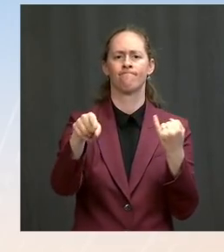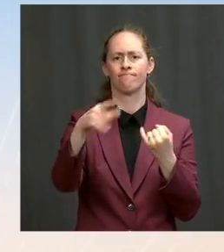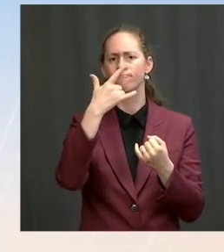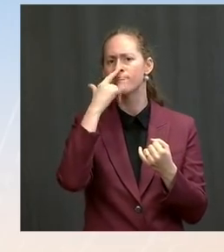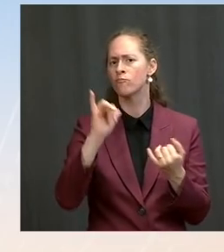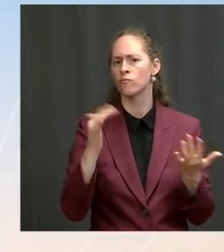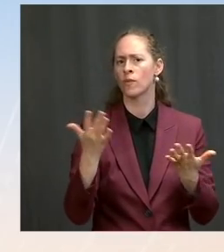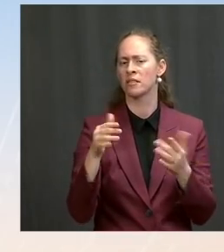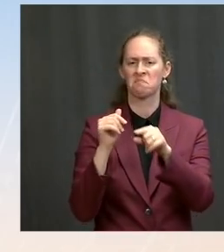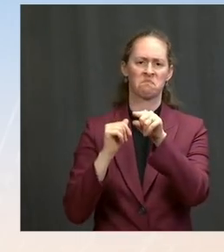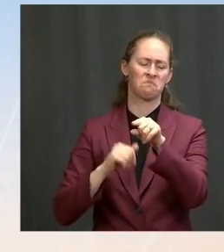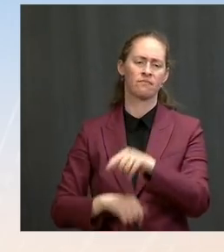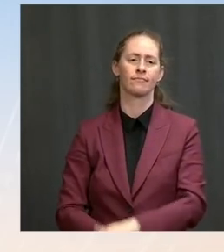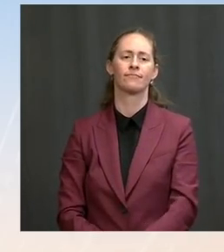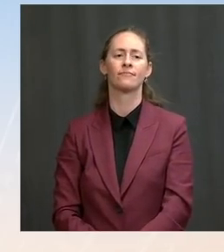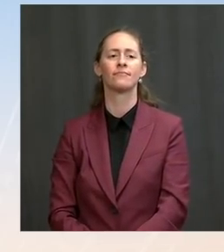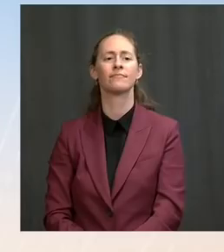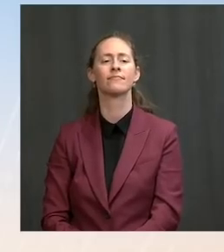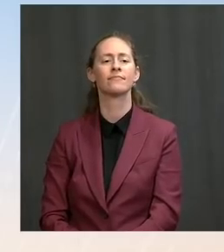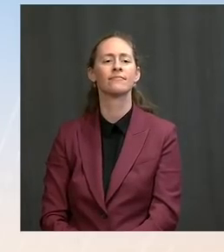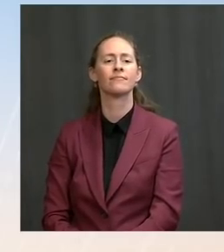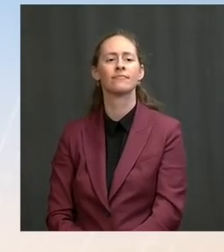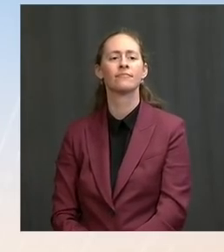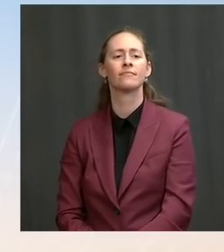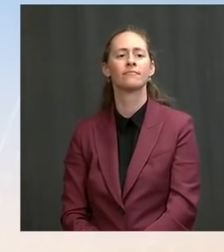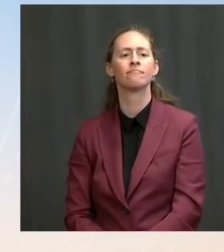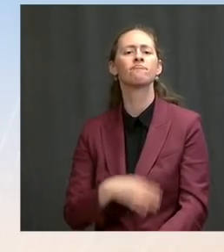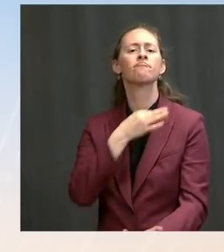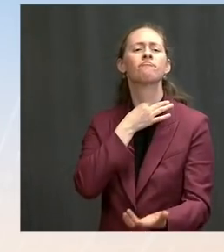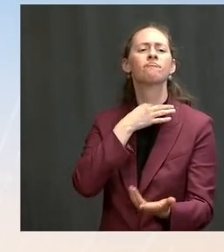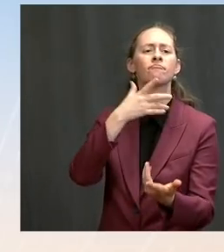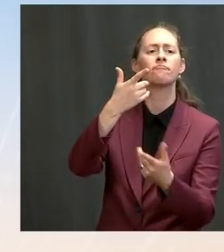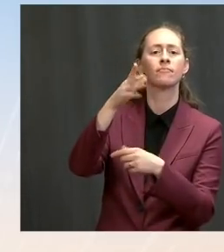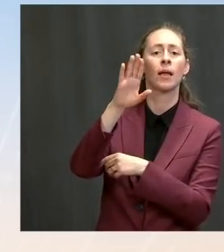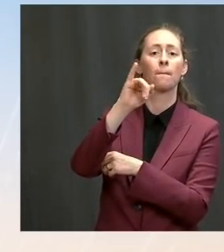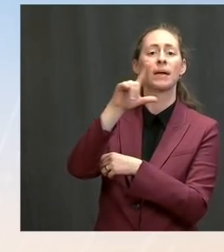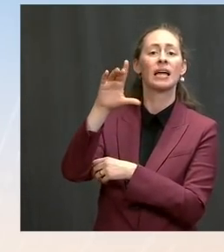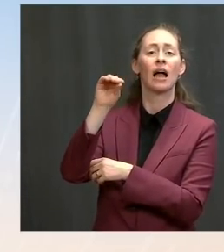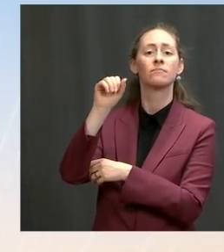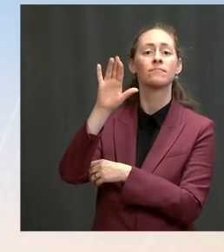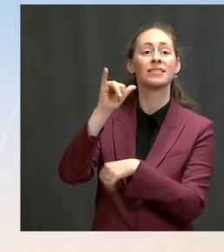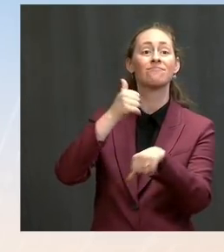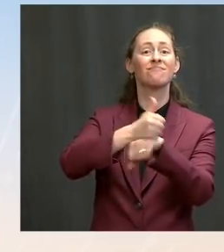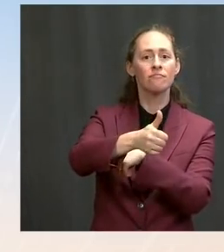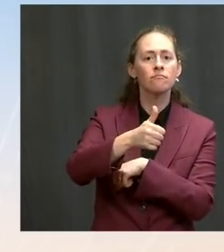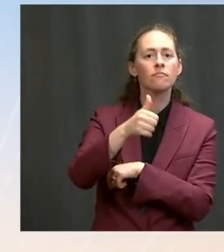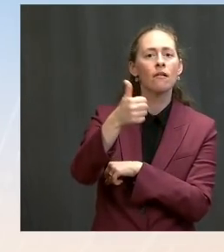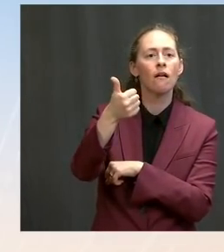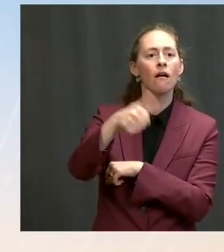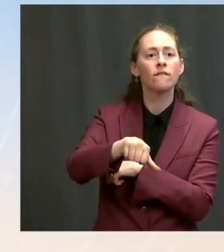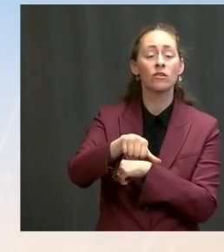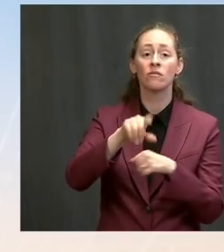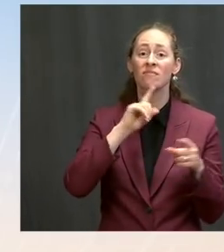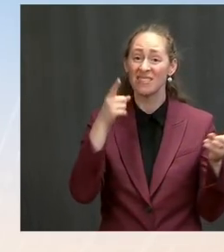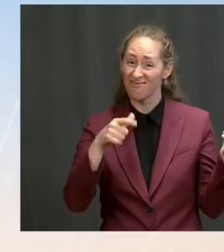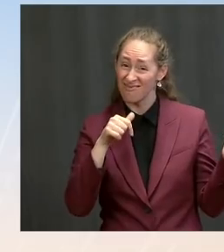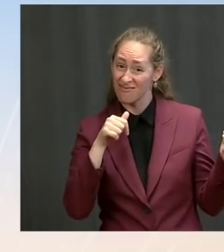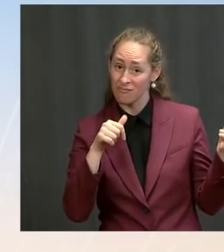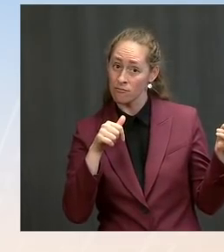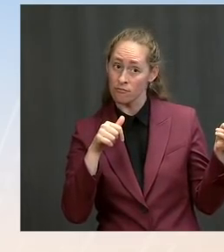the Bill Cosby conviction being overturned, I know what you said to Peter, but it's not because he's innocent. It's because of a decision that a